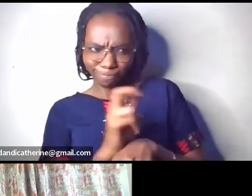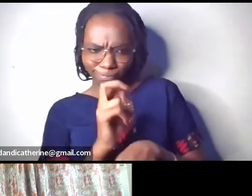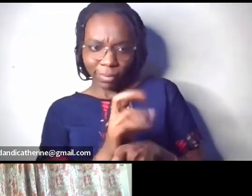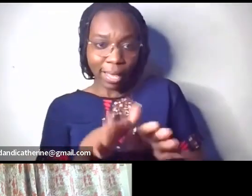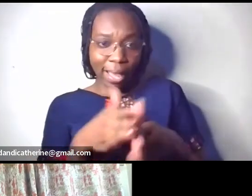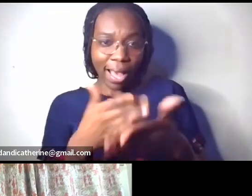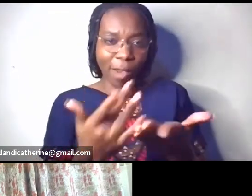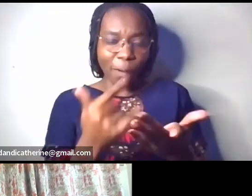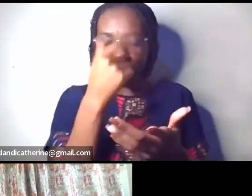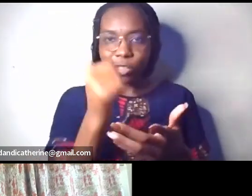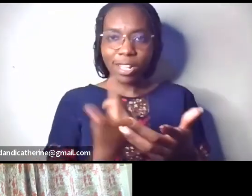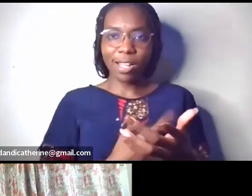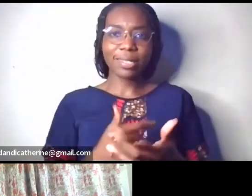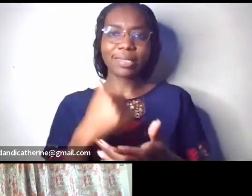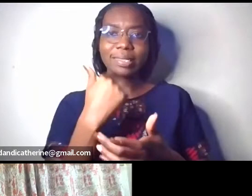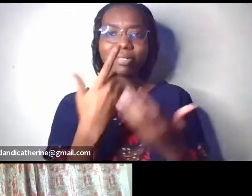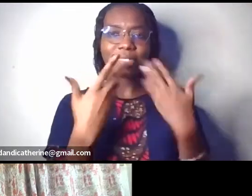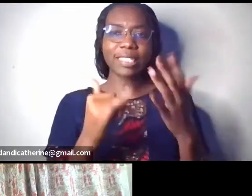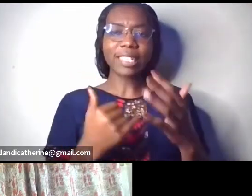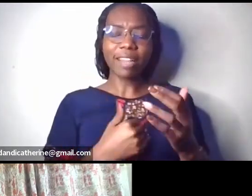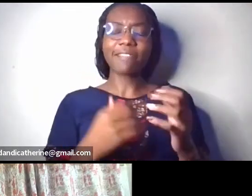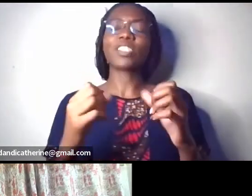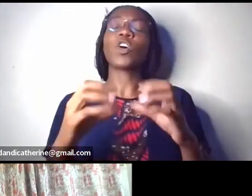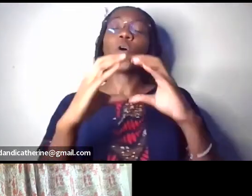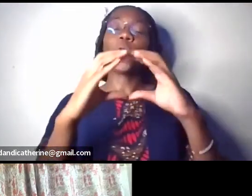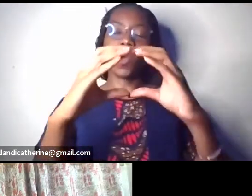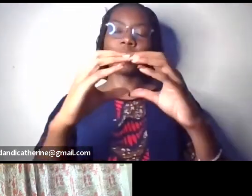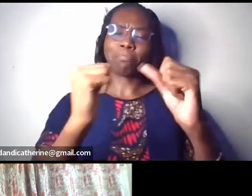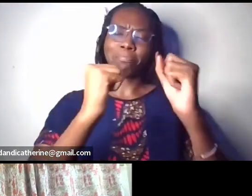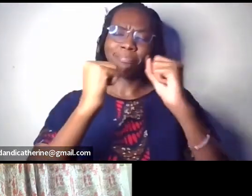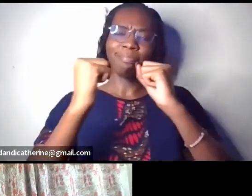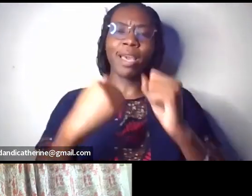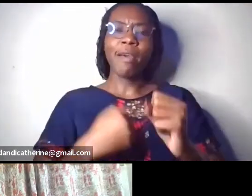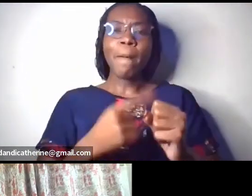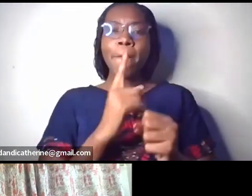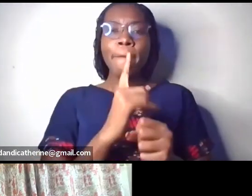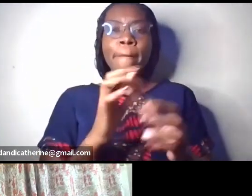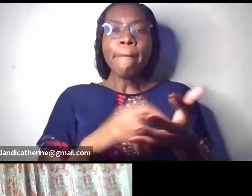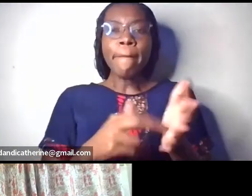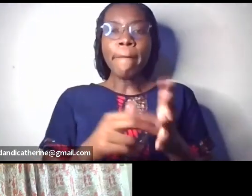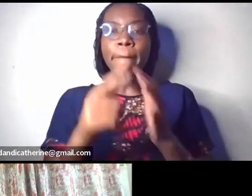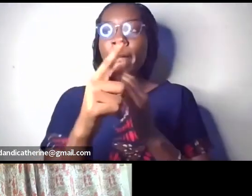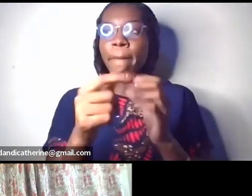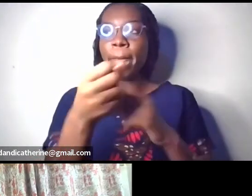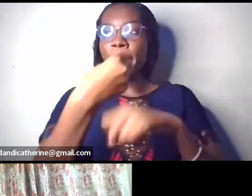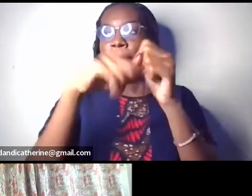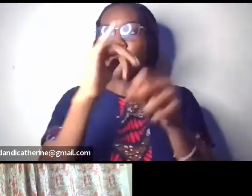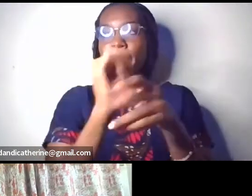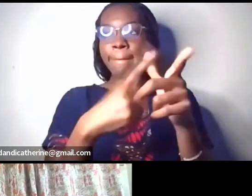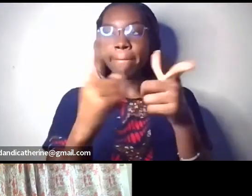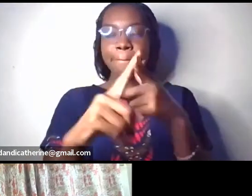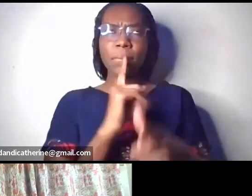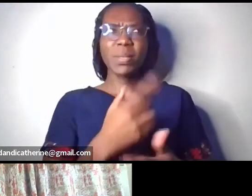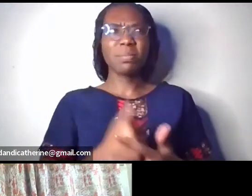have been talking about gap strengths coach. So I'm sure you did some analysis, and then you decided, oh, I must do